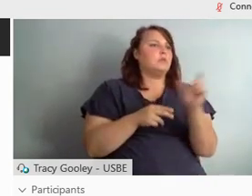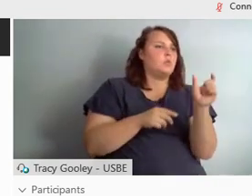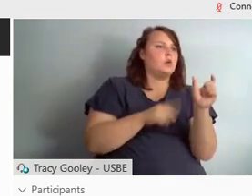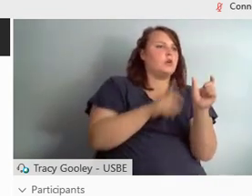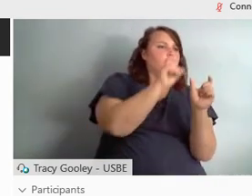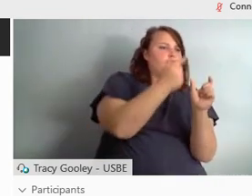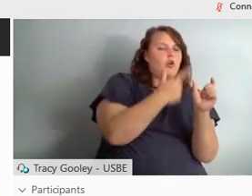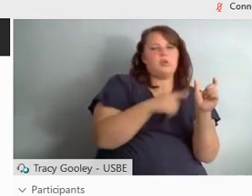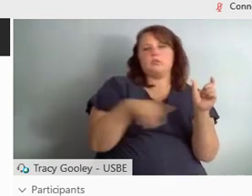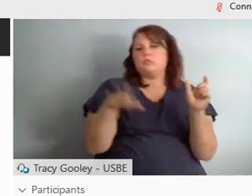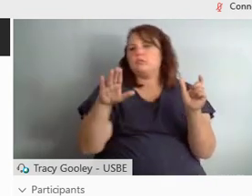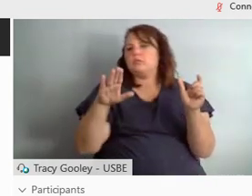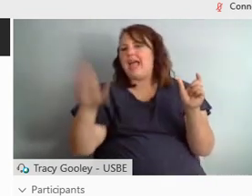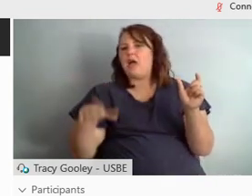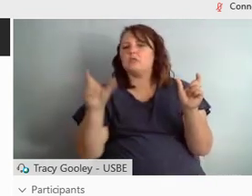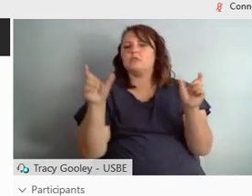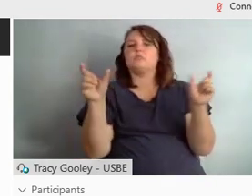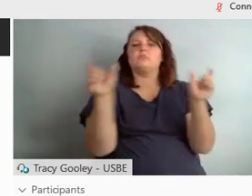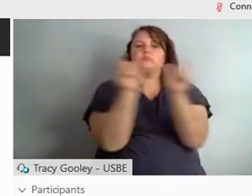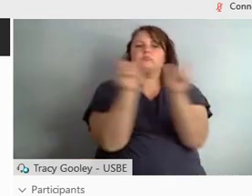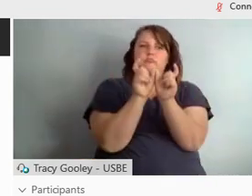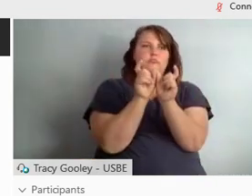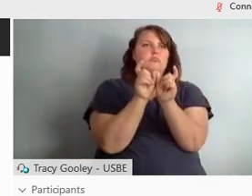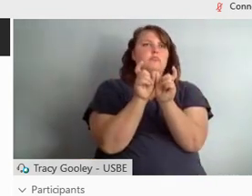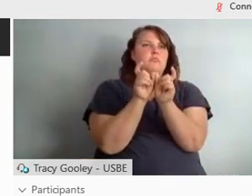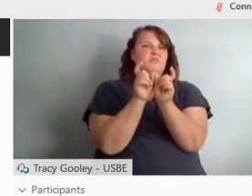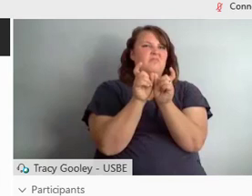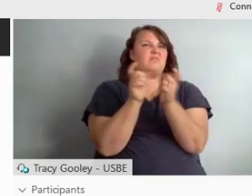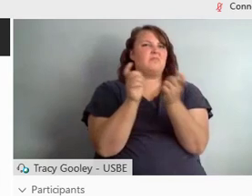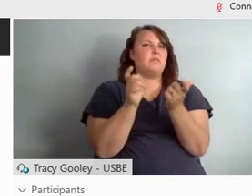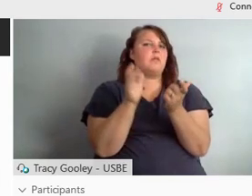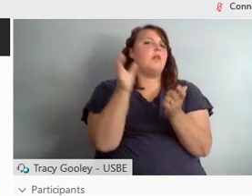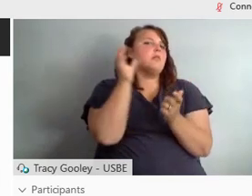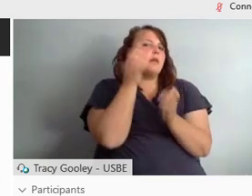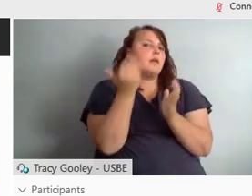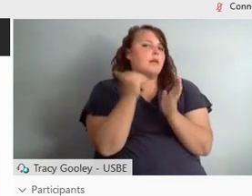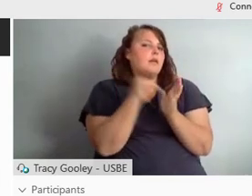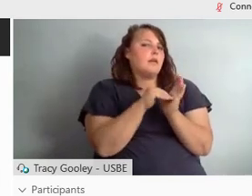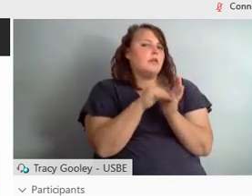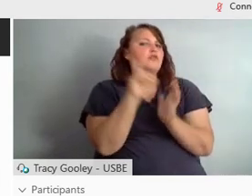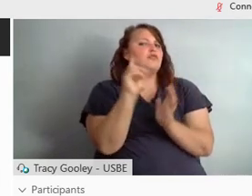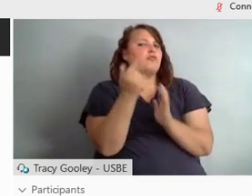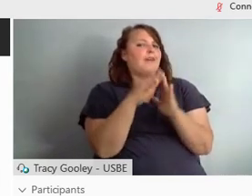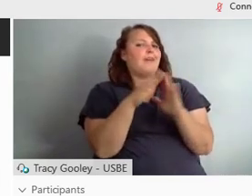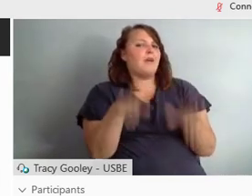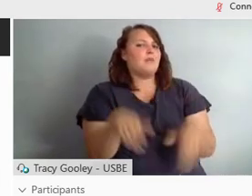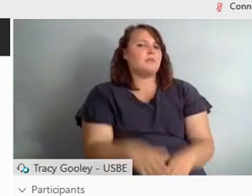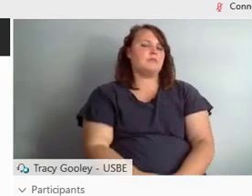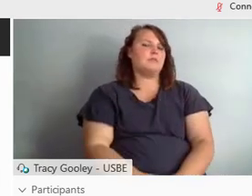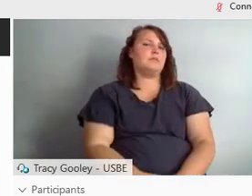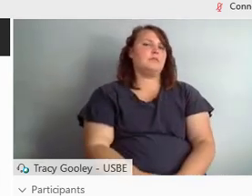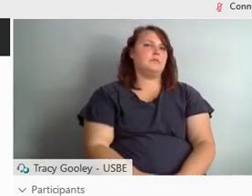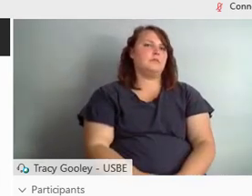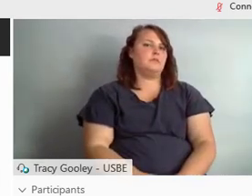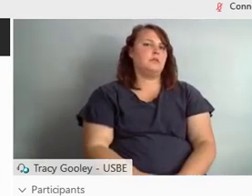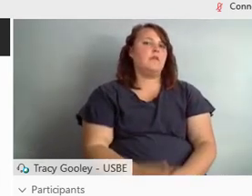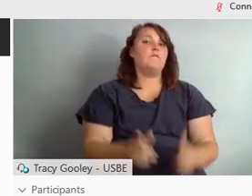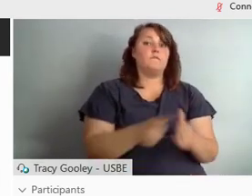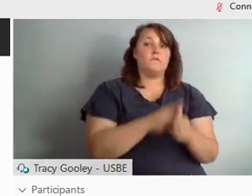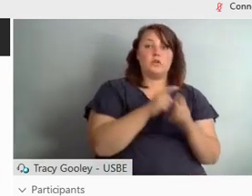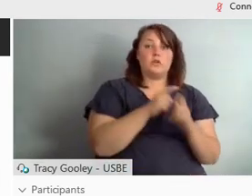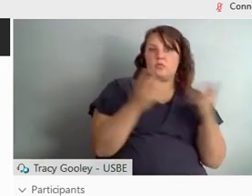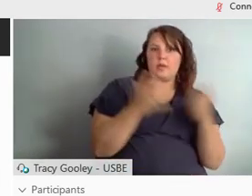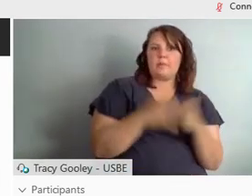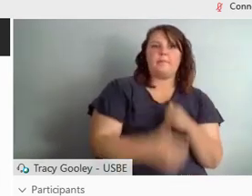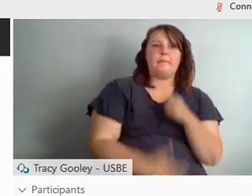The first word is dog, the last word is house. Listen again, doghouse. What is the first